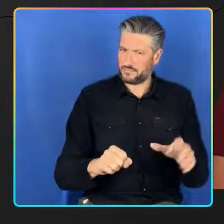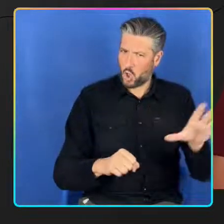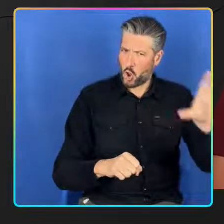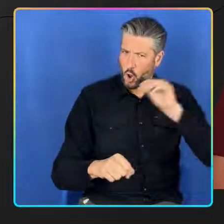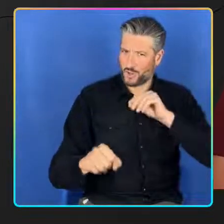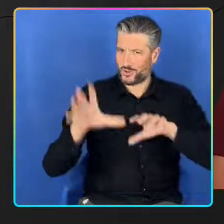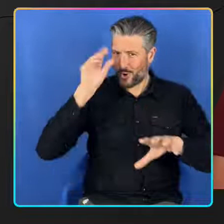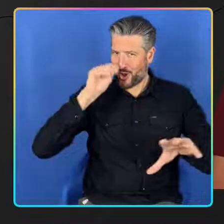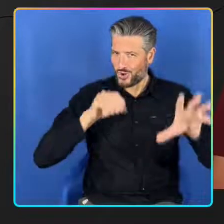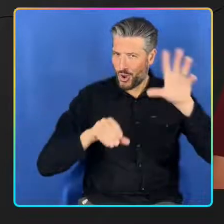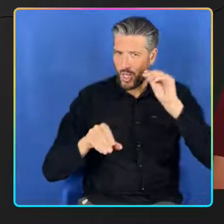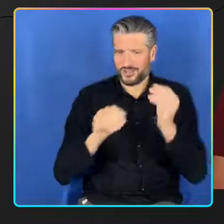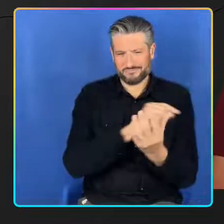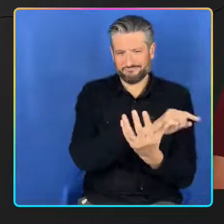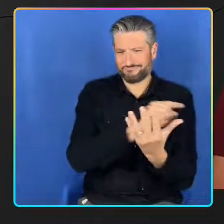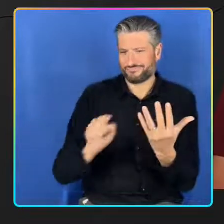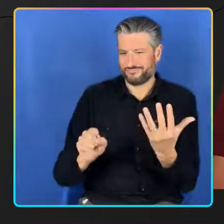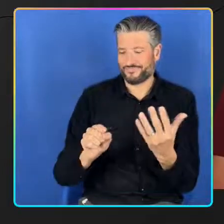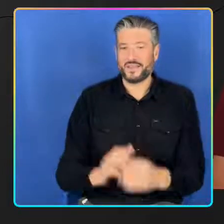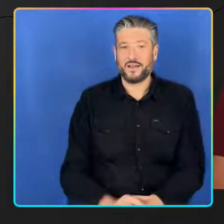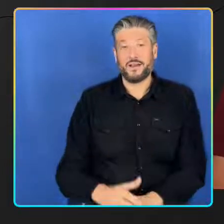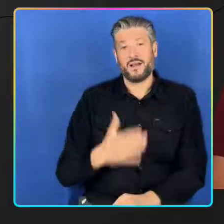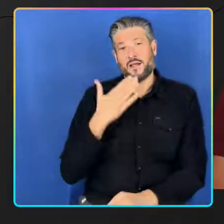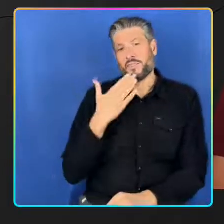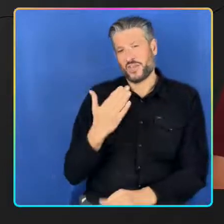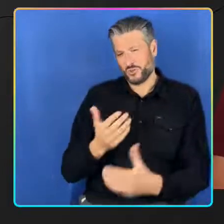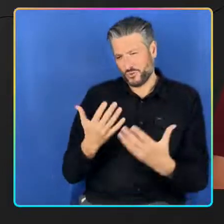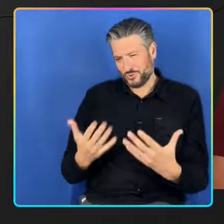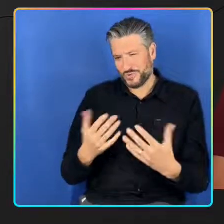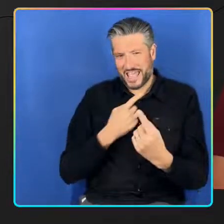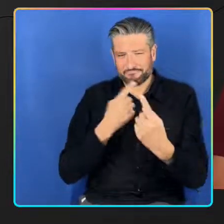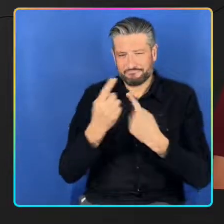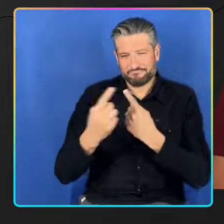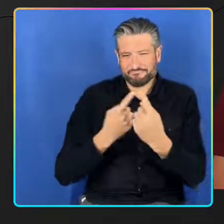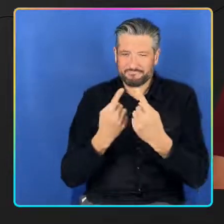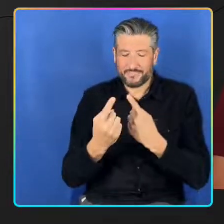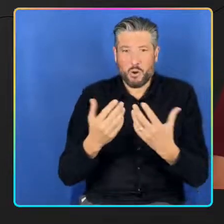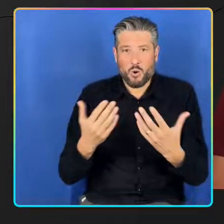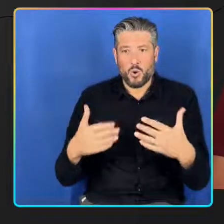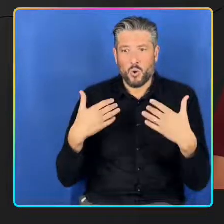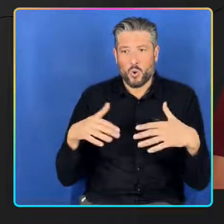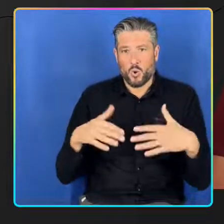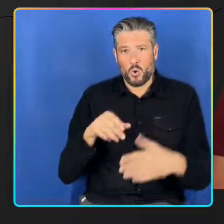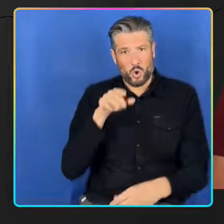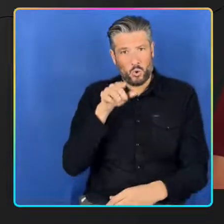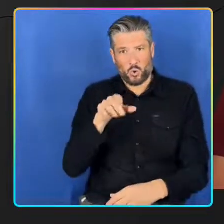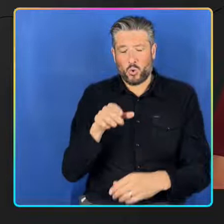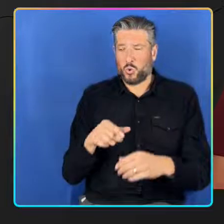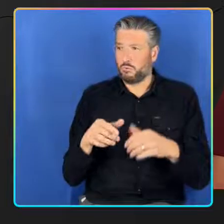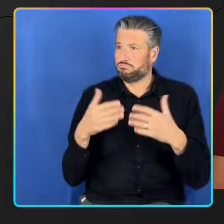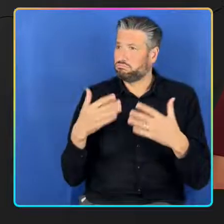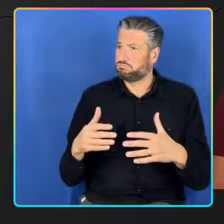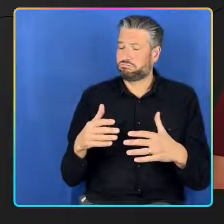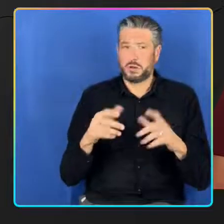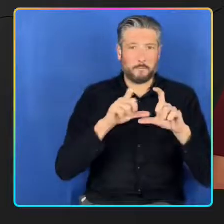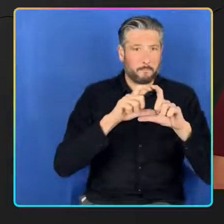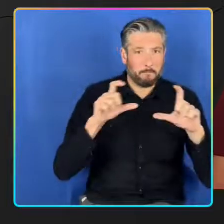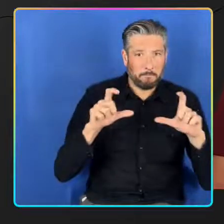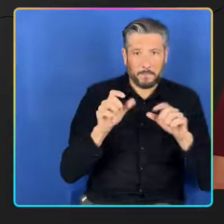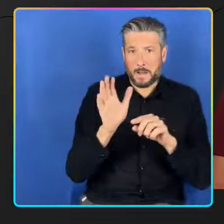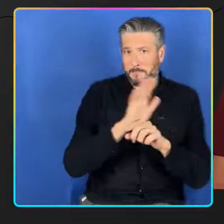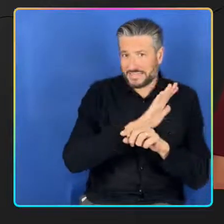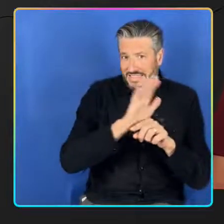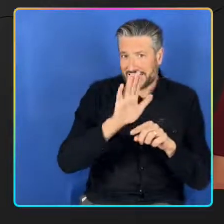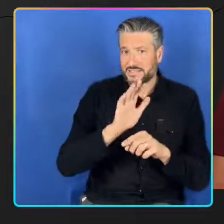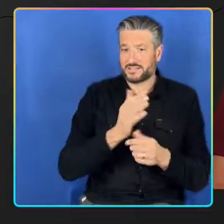It's been a real pleasure to speak to you all about your consulting, about the variety in your role, as well as the variety in your career